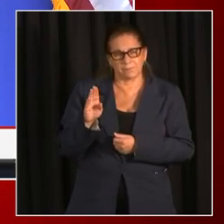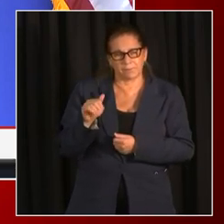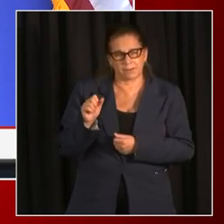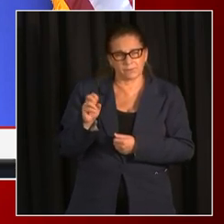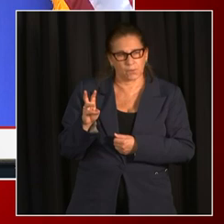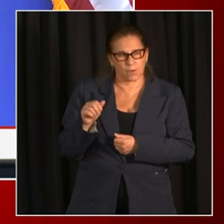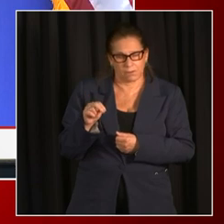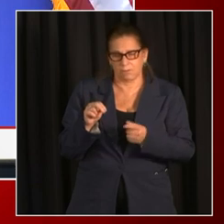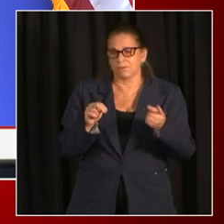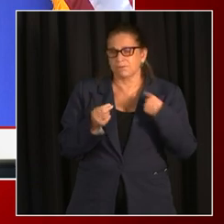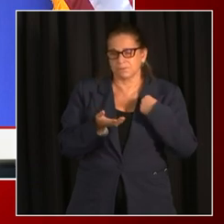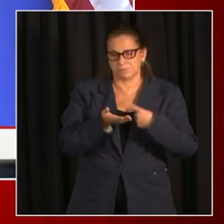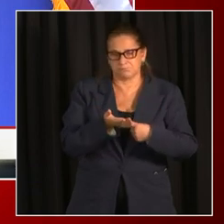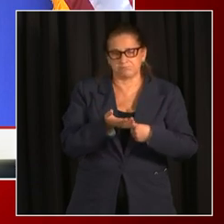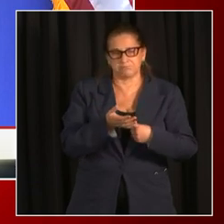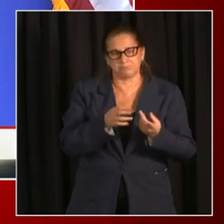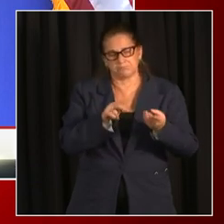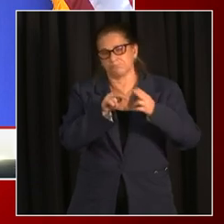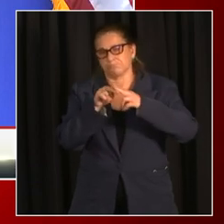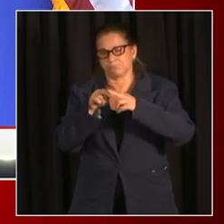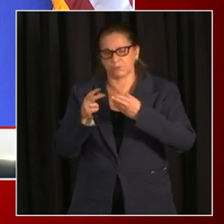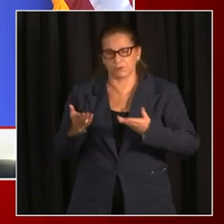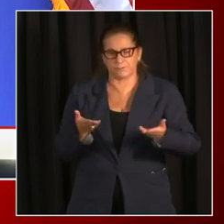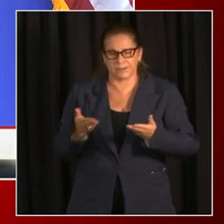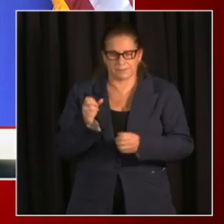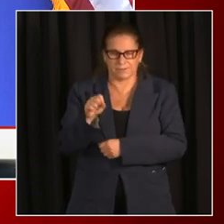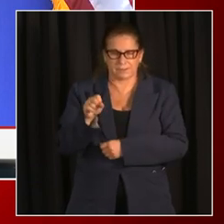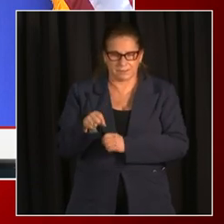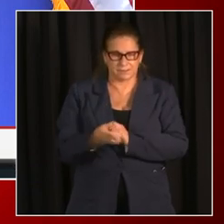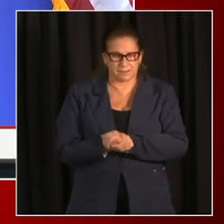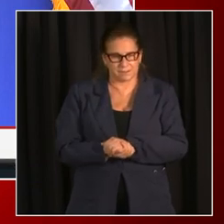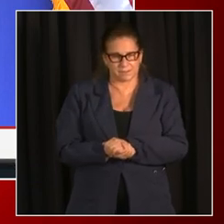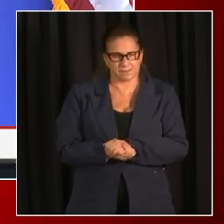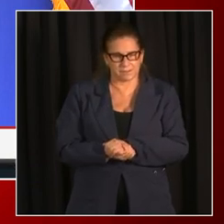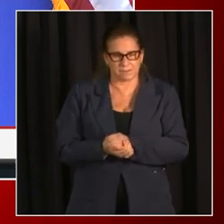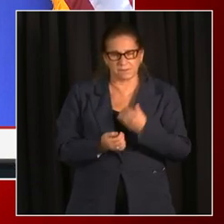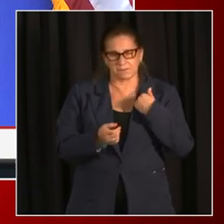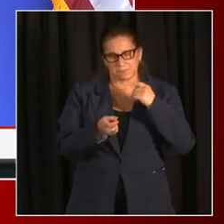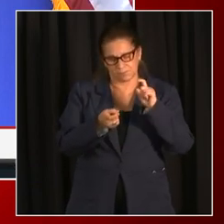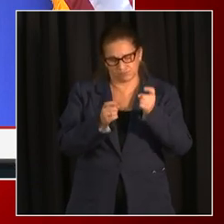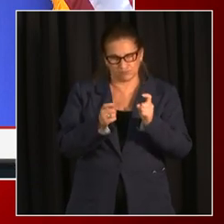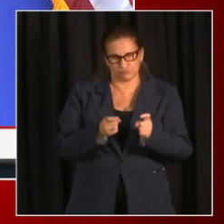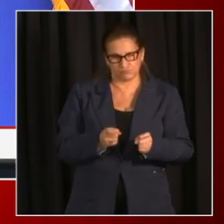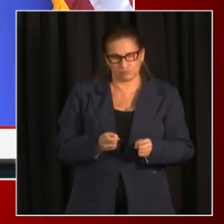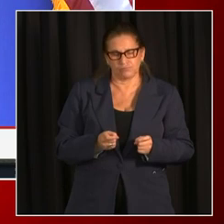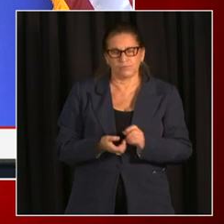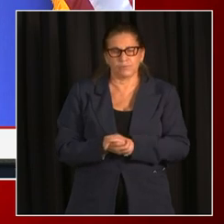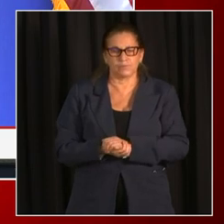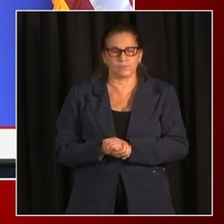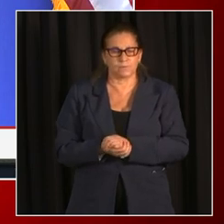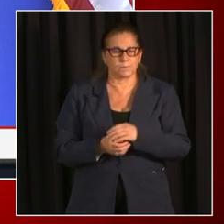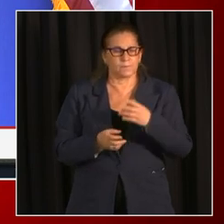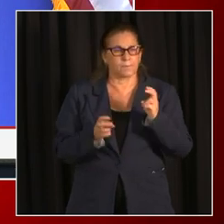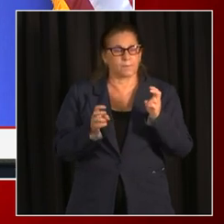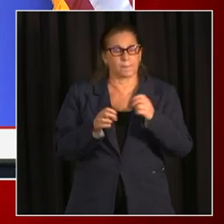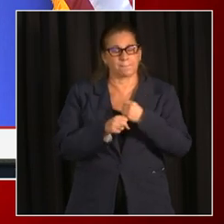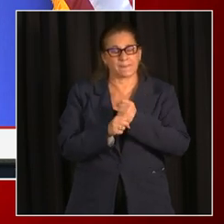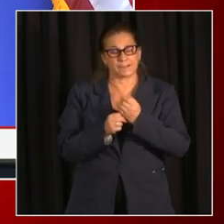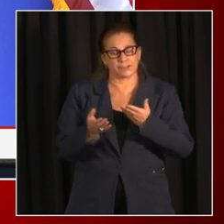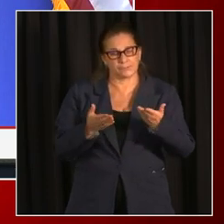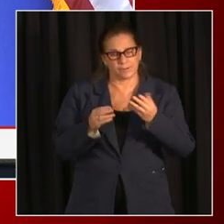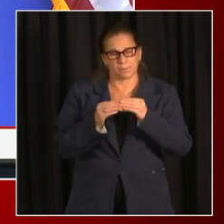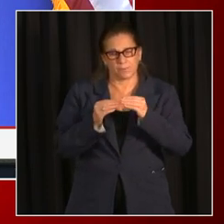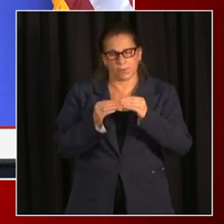and services hopefully next week for you all. But we've made some modifications already to the Access Helpline, which is